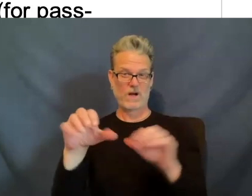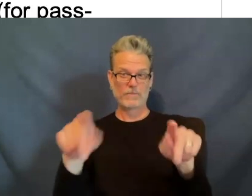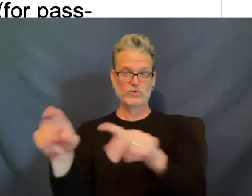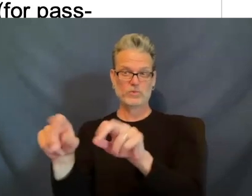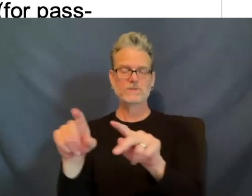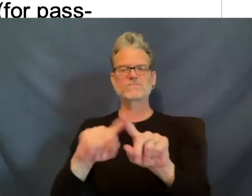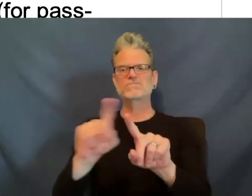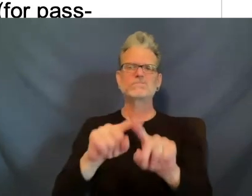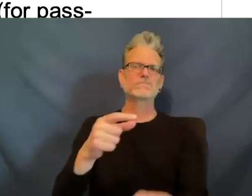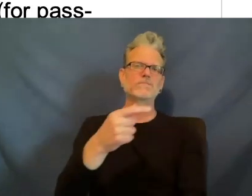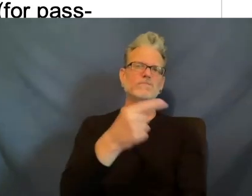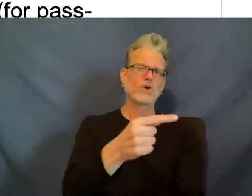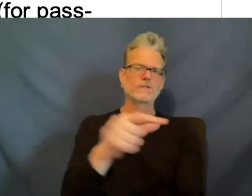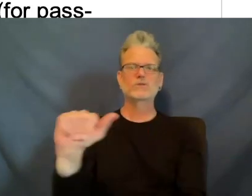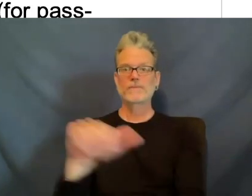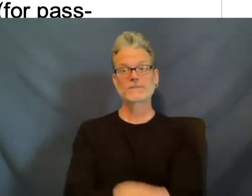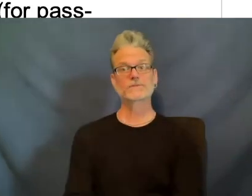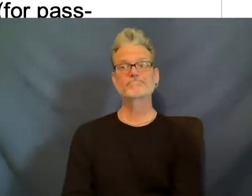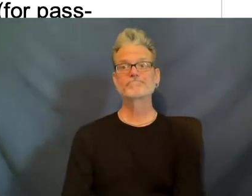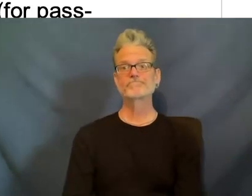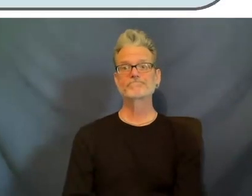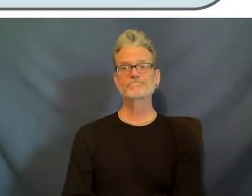and cooperative agreements.